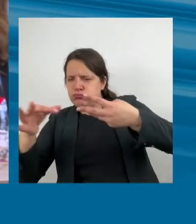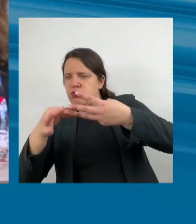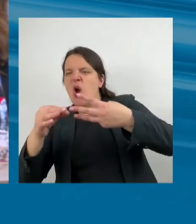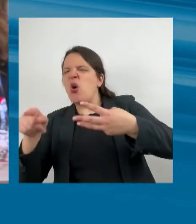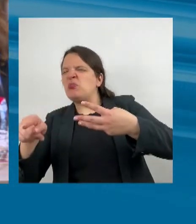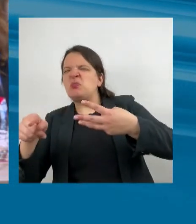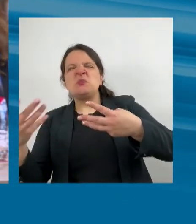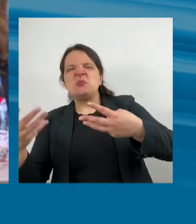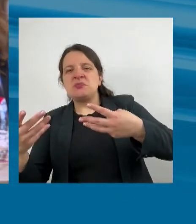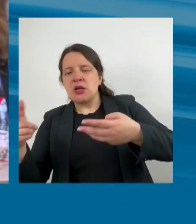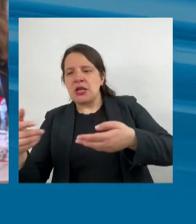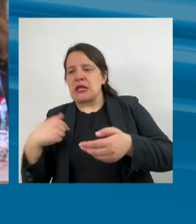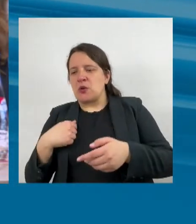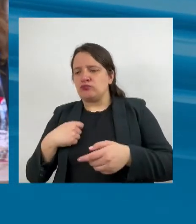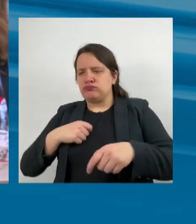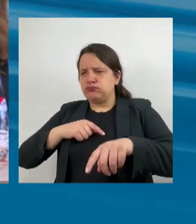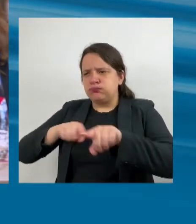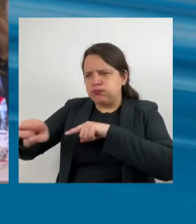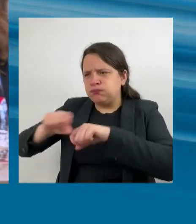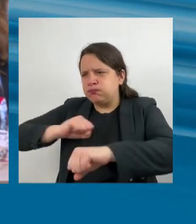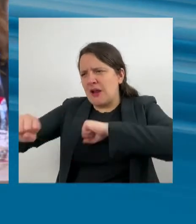of tourism, agriculture, and the blue economy,